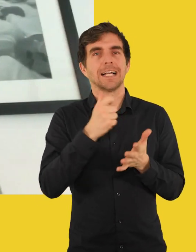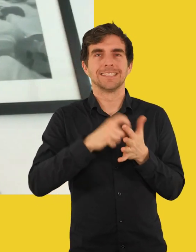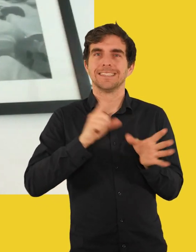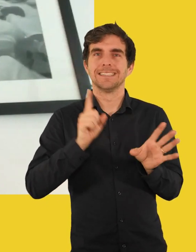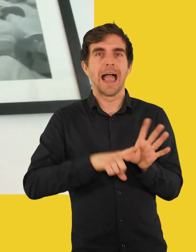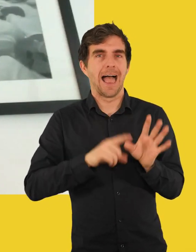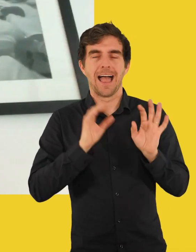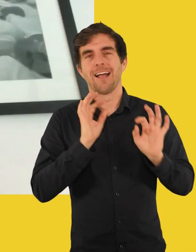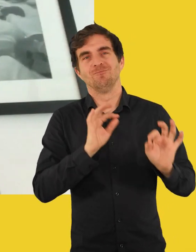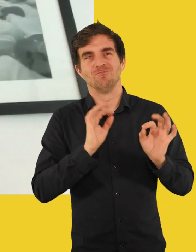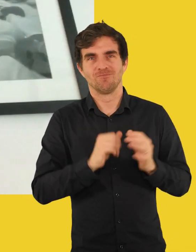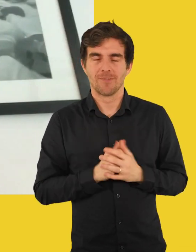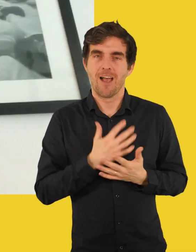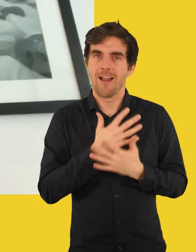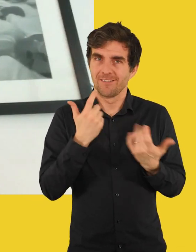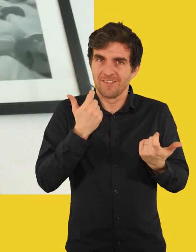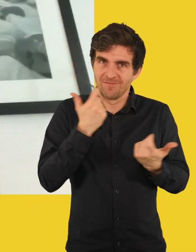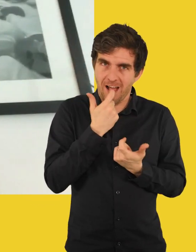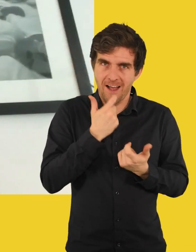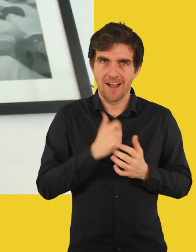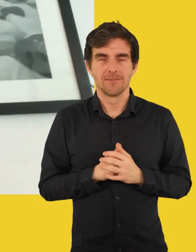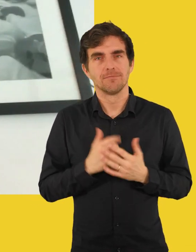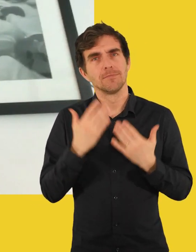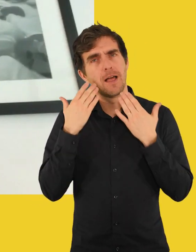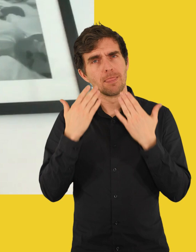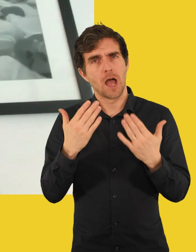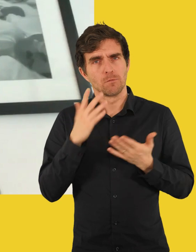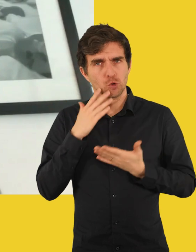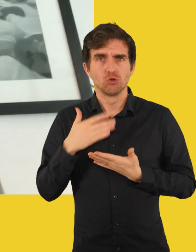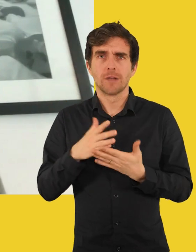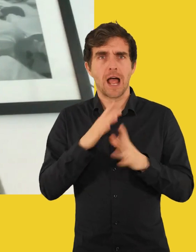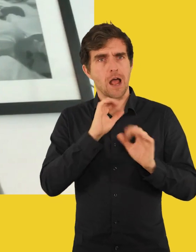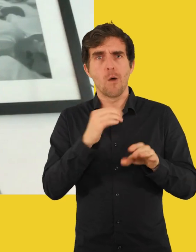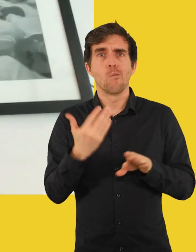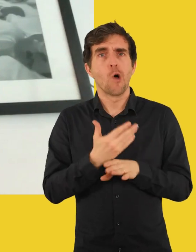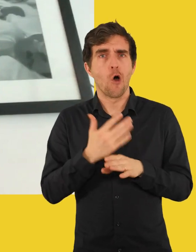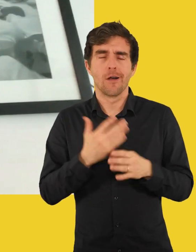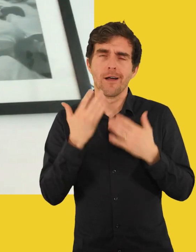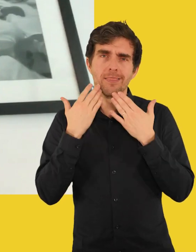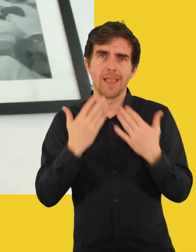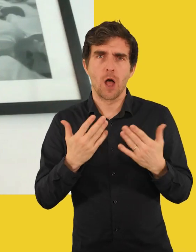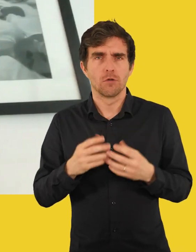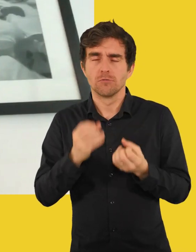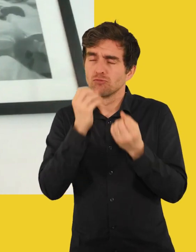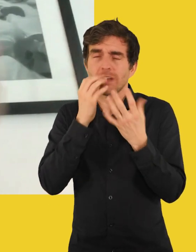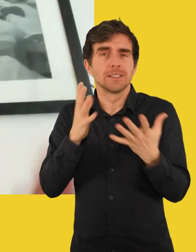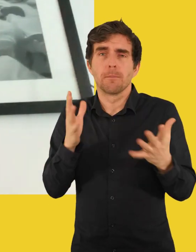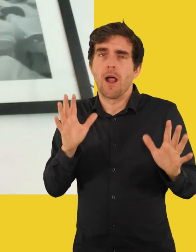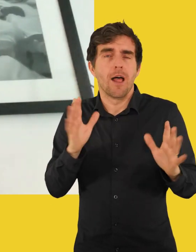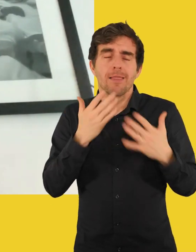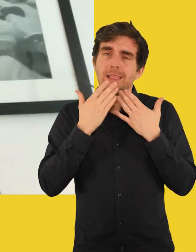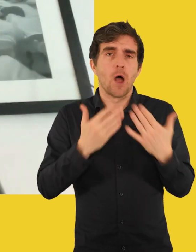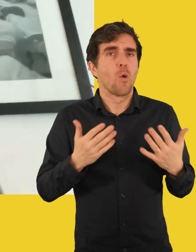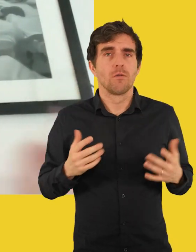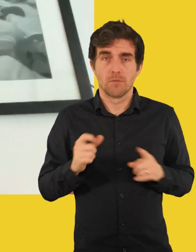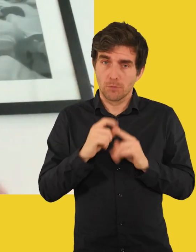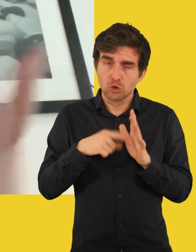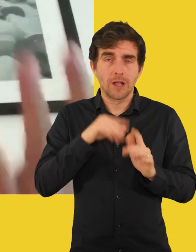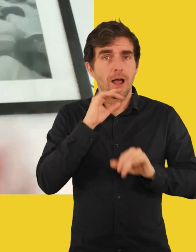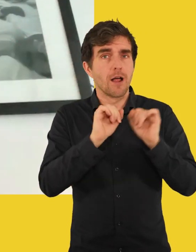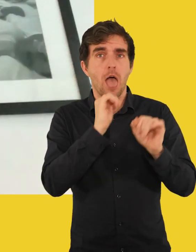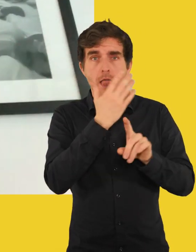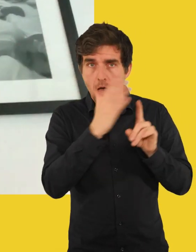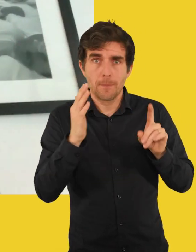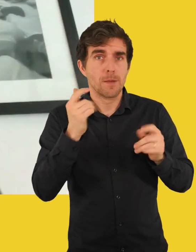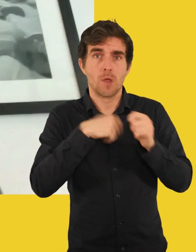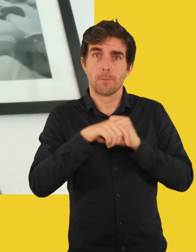So it looks like you're having a fantastic day, a lot of fun. Thank you for sharing that about all your work. Incredible diversity of projects that